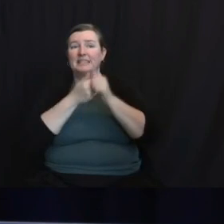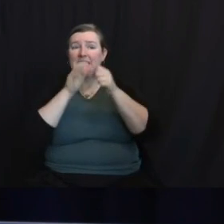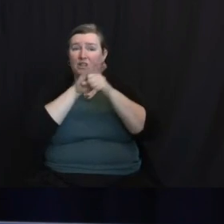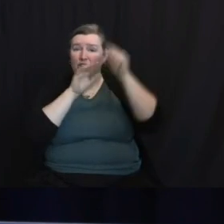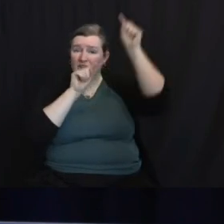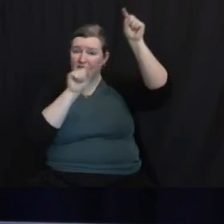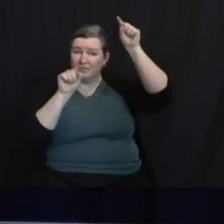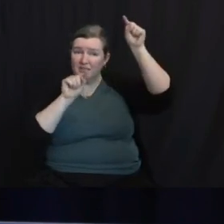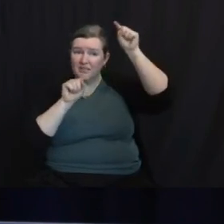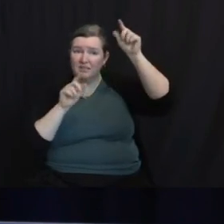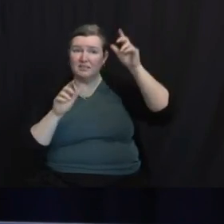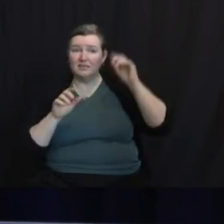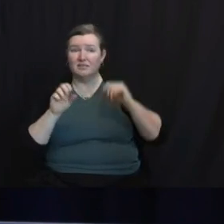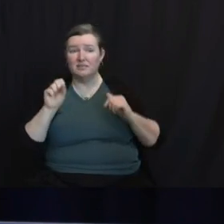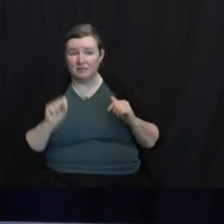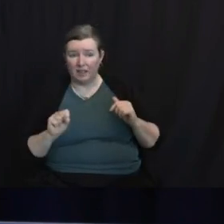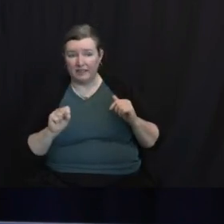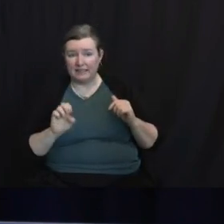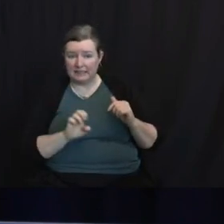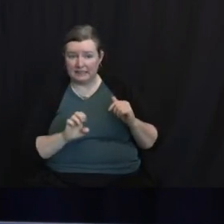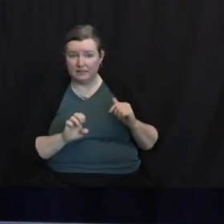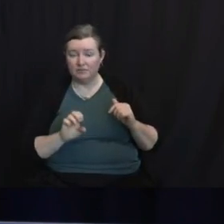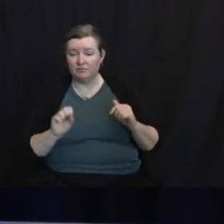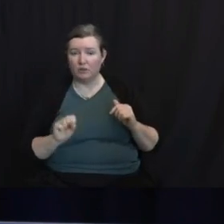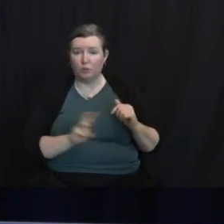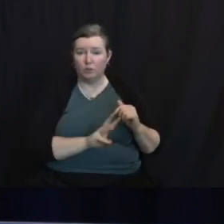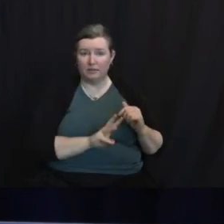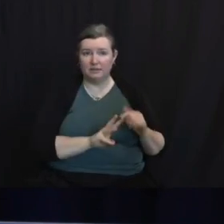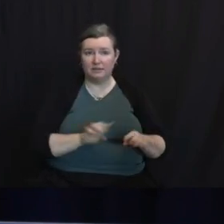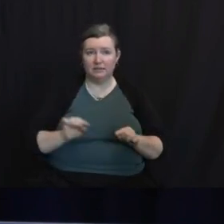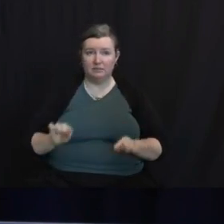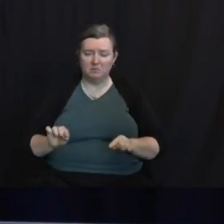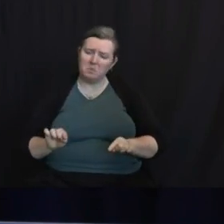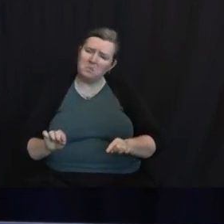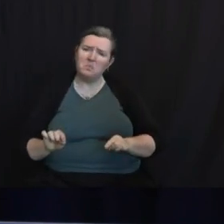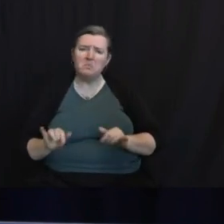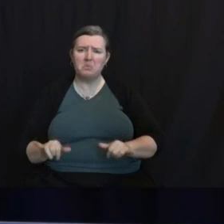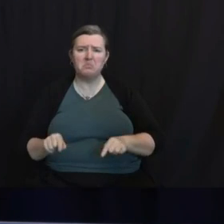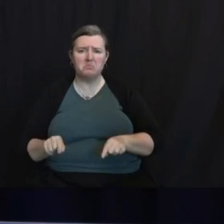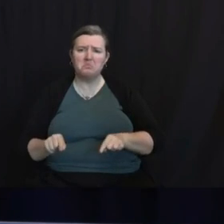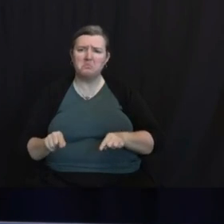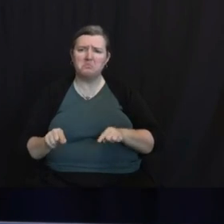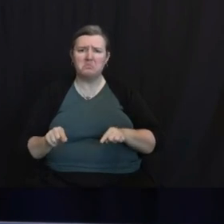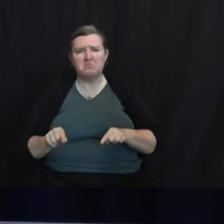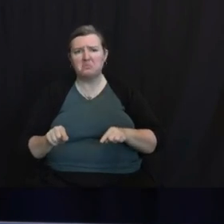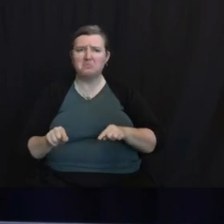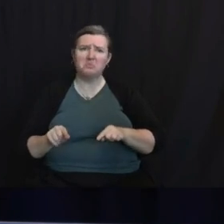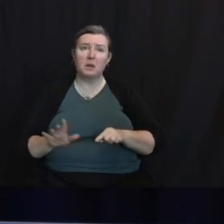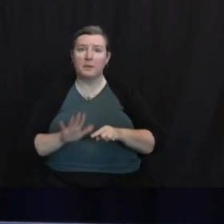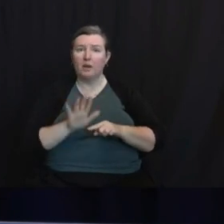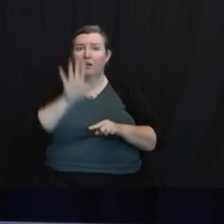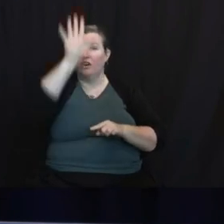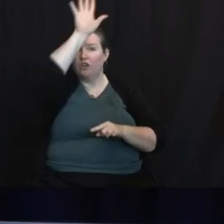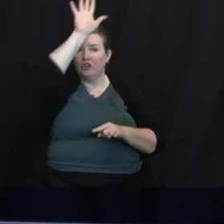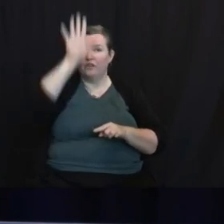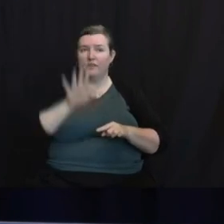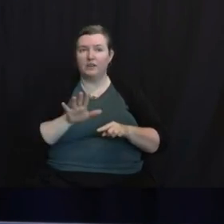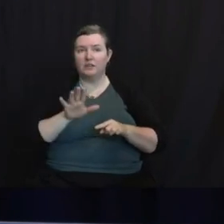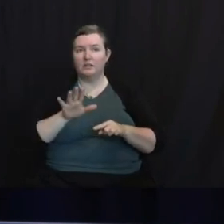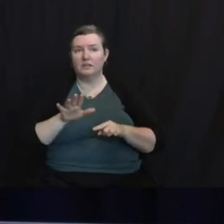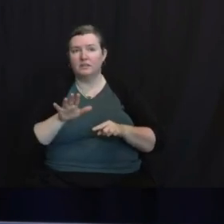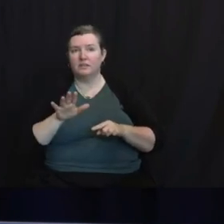and Southwest, have shown some backsliding in the last few weeks, primarily driven by increasing case counts.